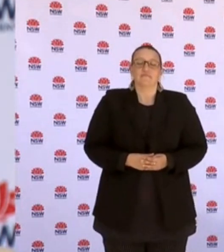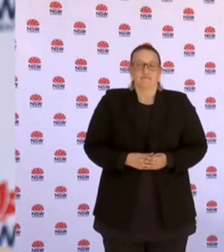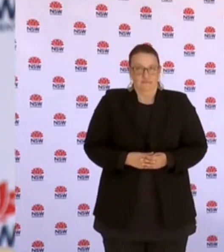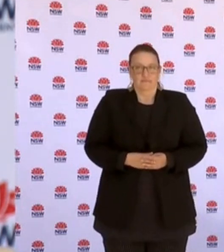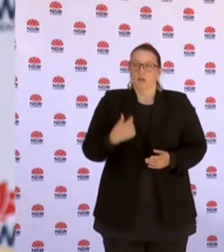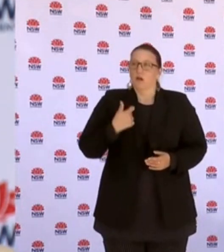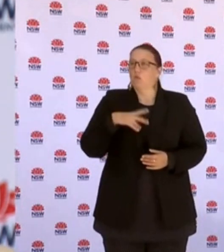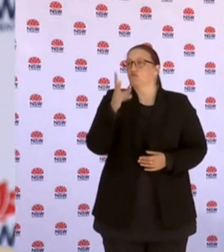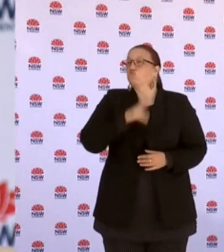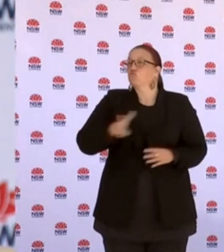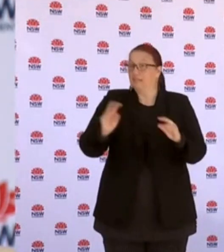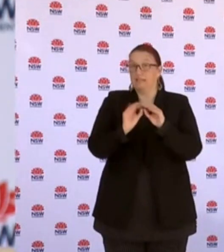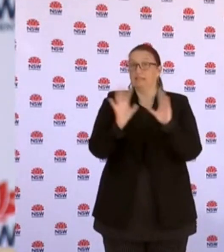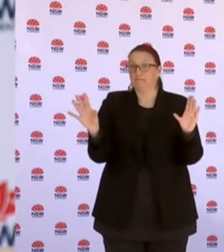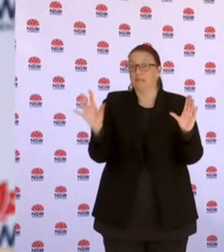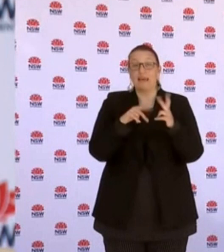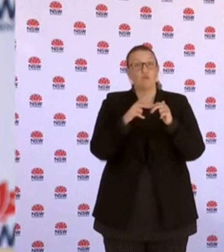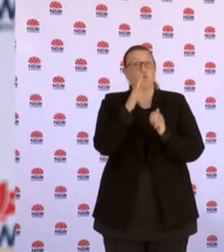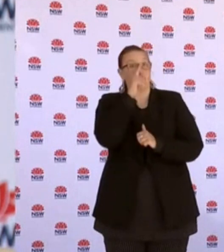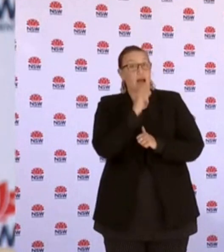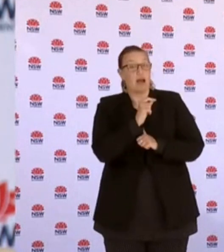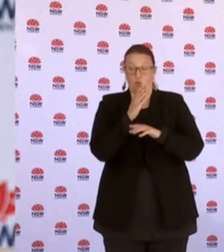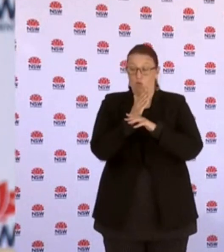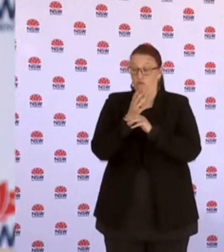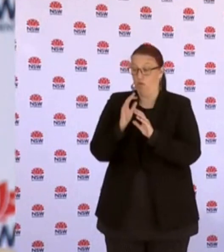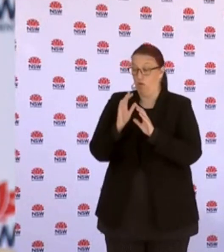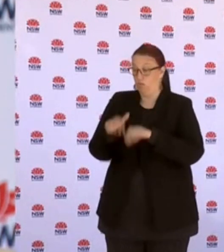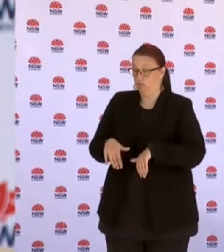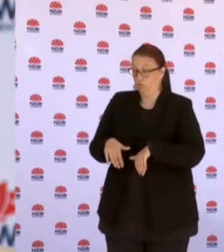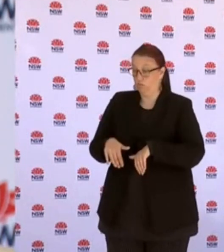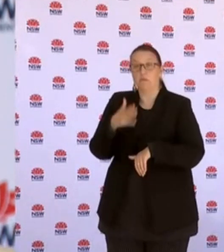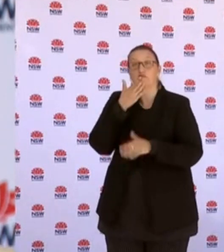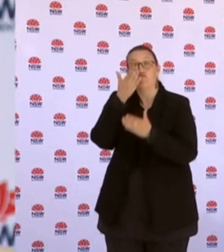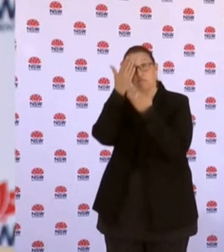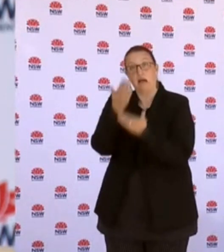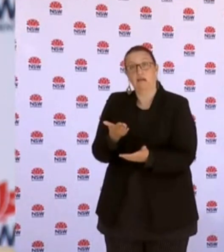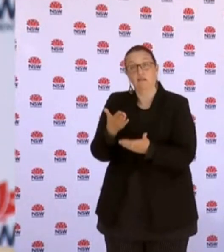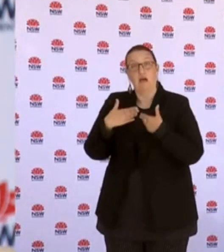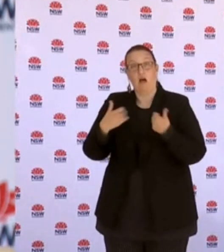from home, both the employer and the employee need to respect that. It's in the health orders. The health